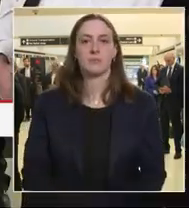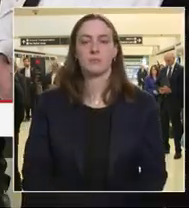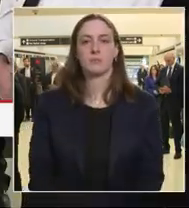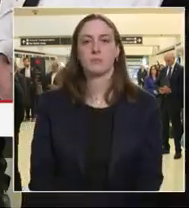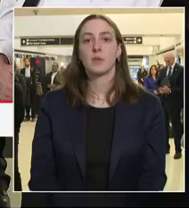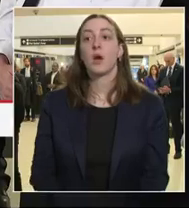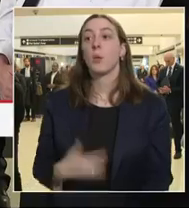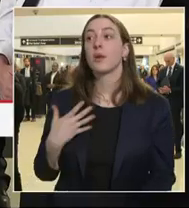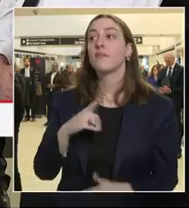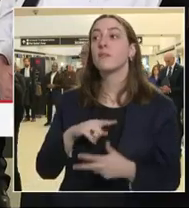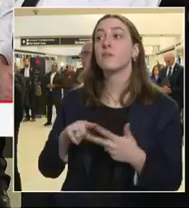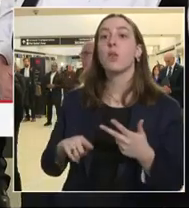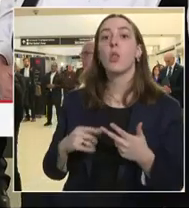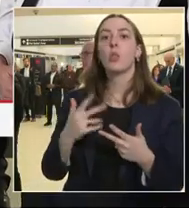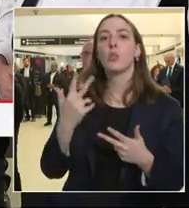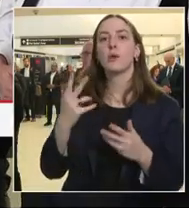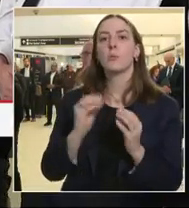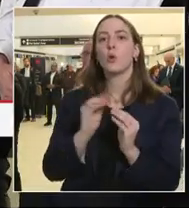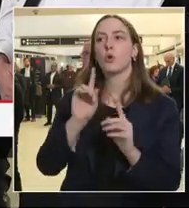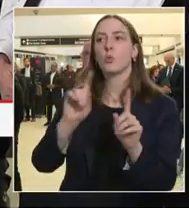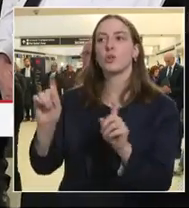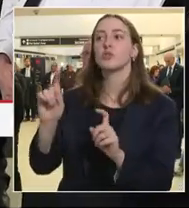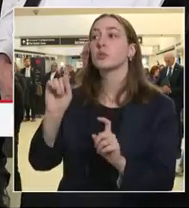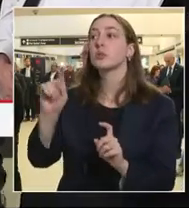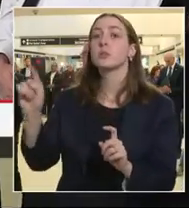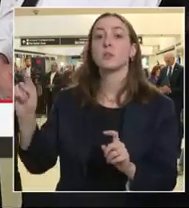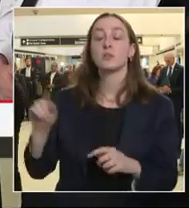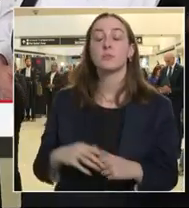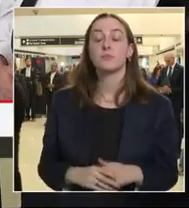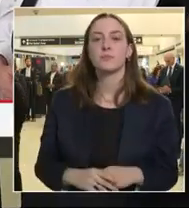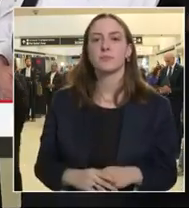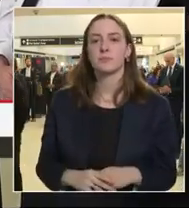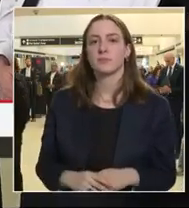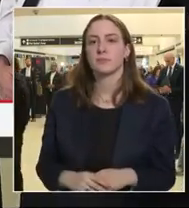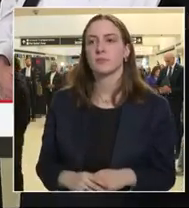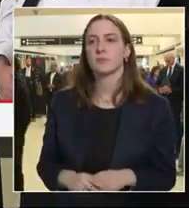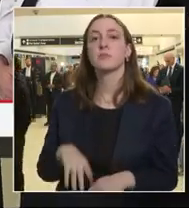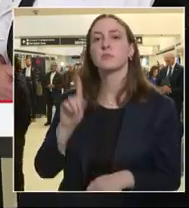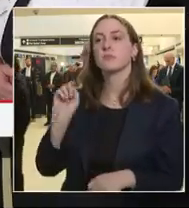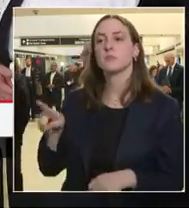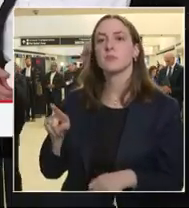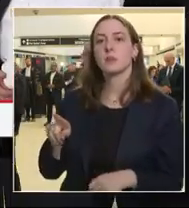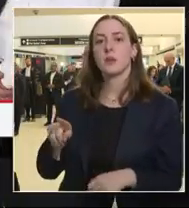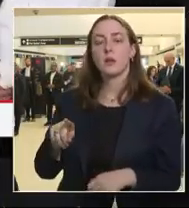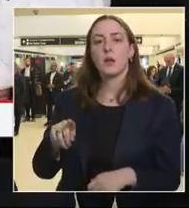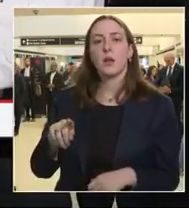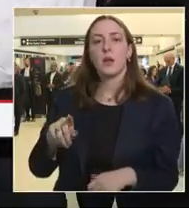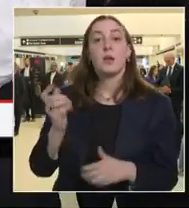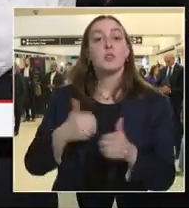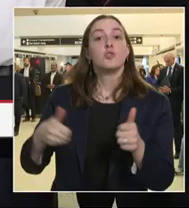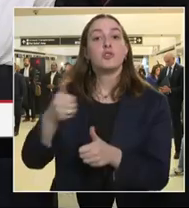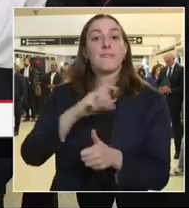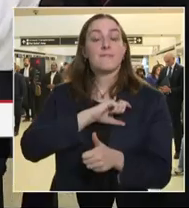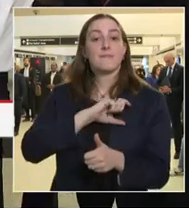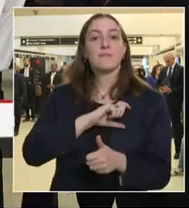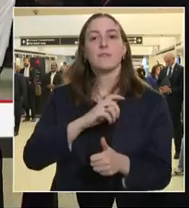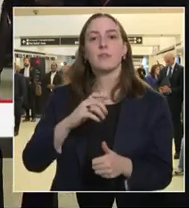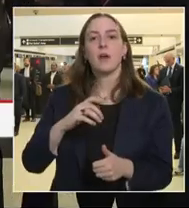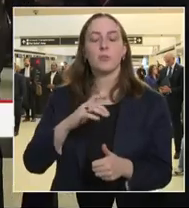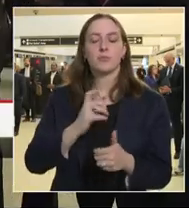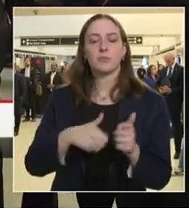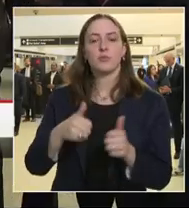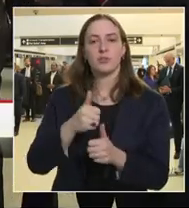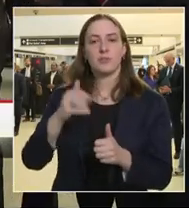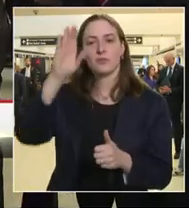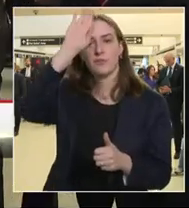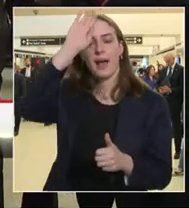middle, and then we're going to have to wrap it. 1, 2, 3 after this gentleman. Thank you, appreciate it. Chief, I know, again, I can imagine it must be traumatic for your